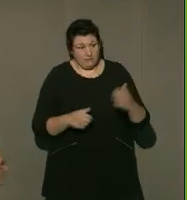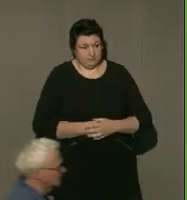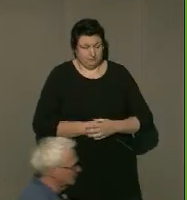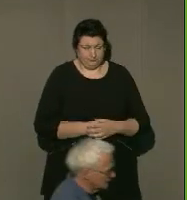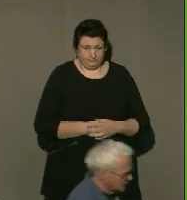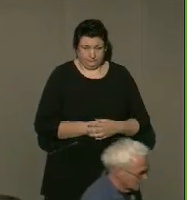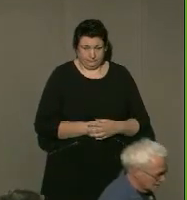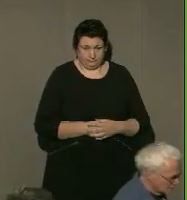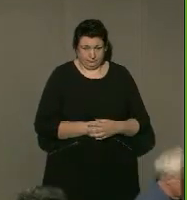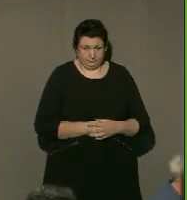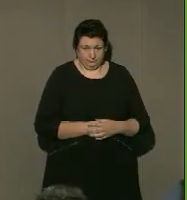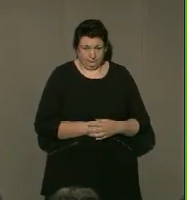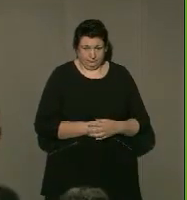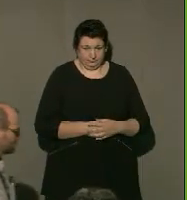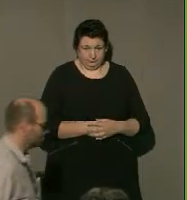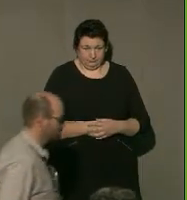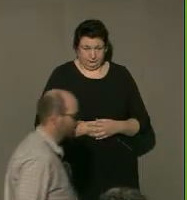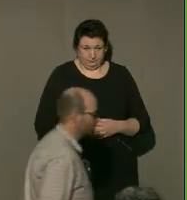and